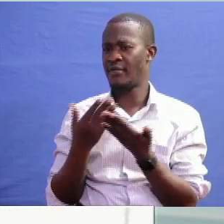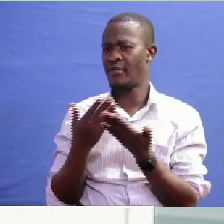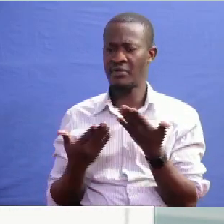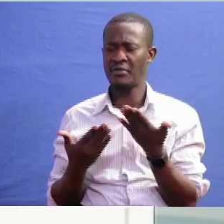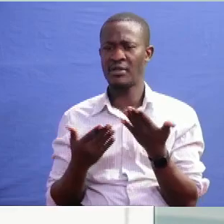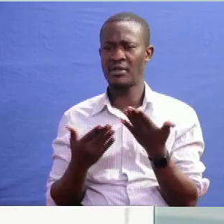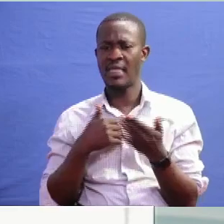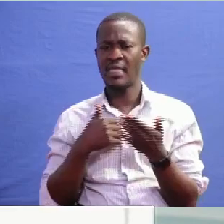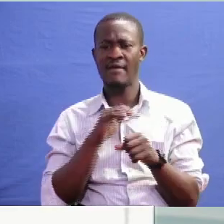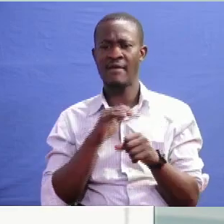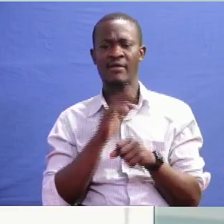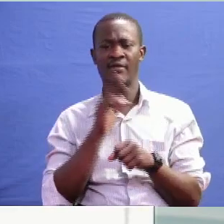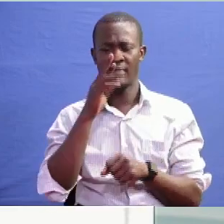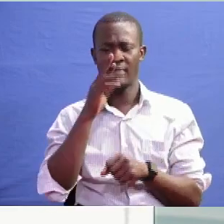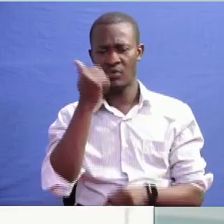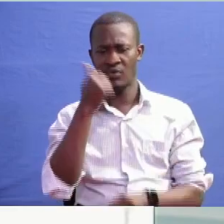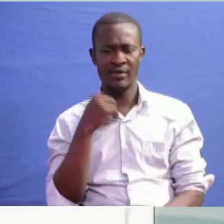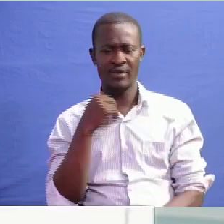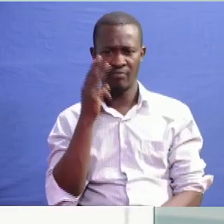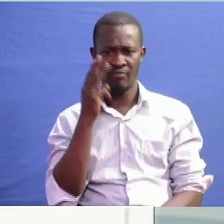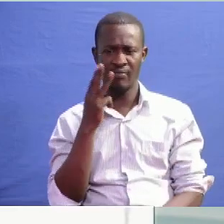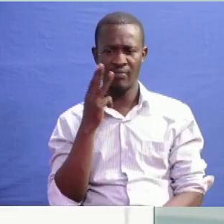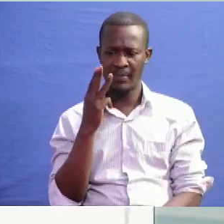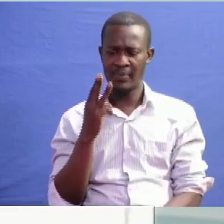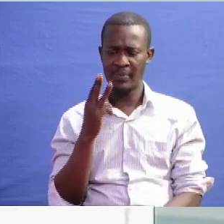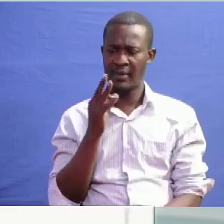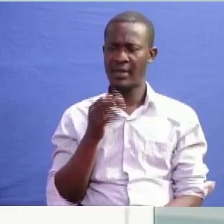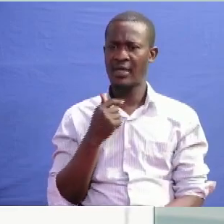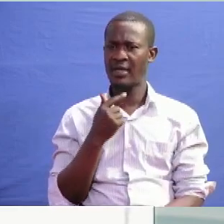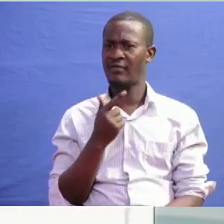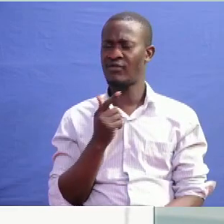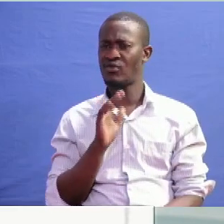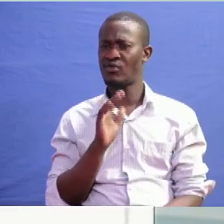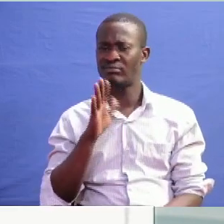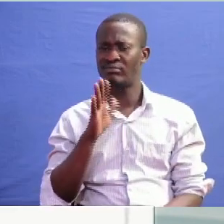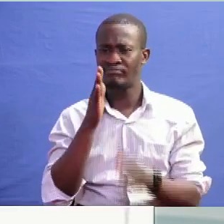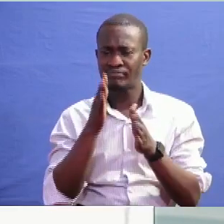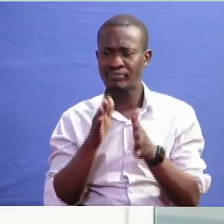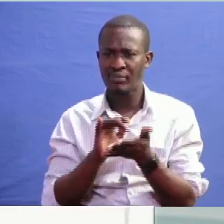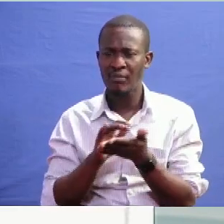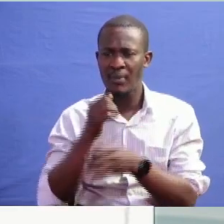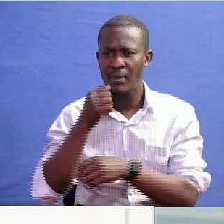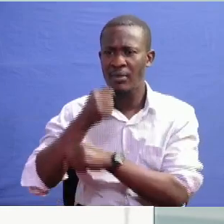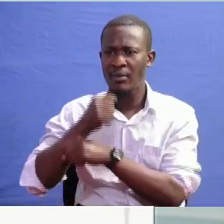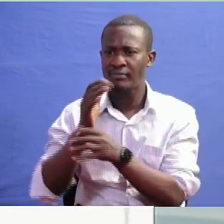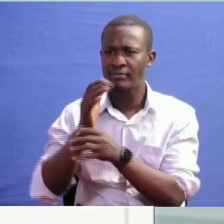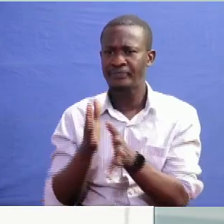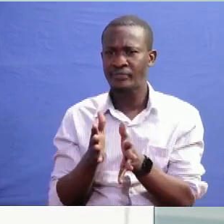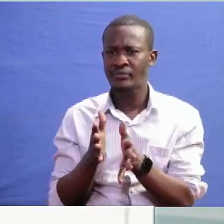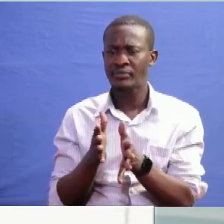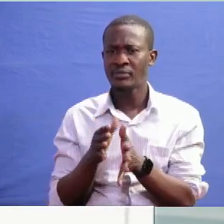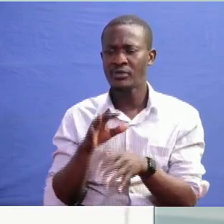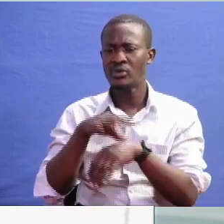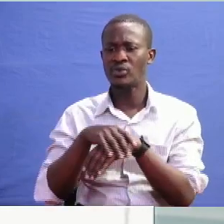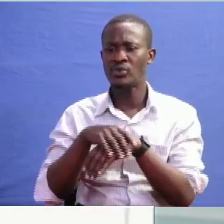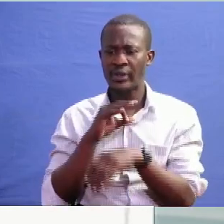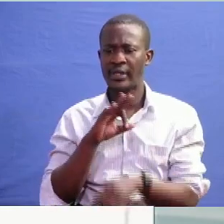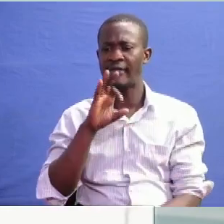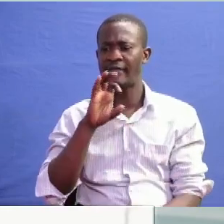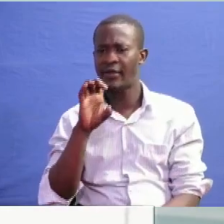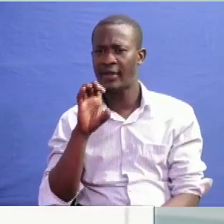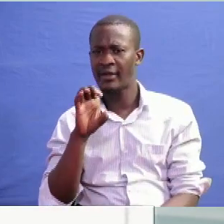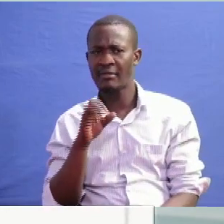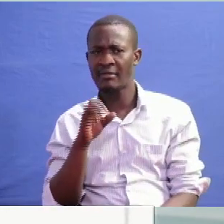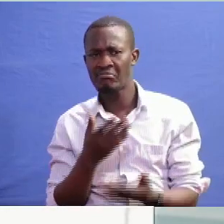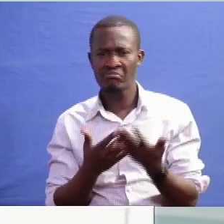there is every reason to be worried. Well, if you are self-sponsored and you get a fee structure that is